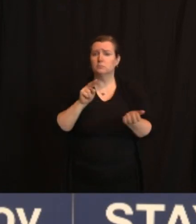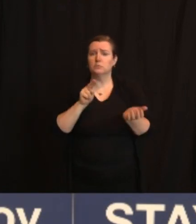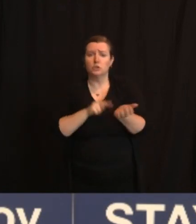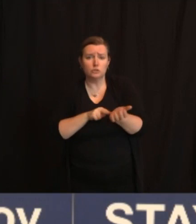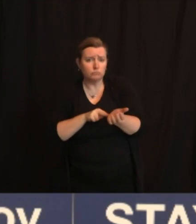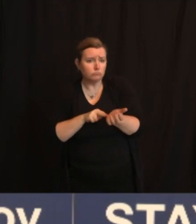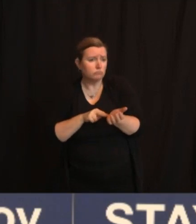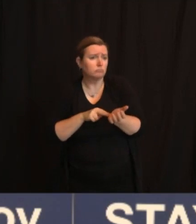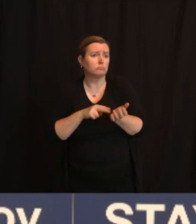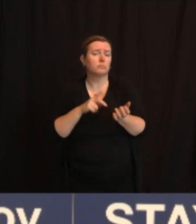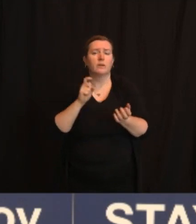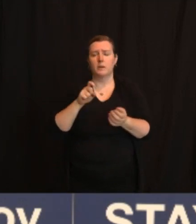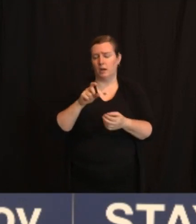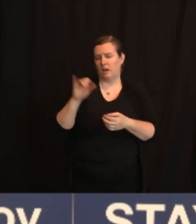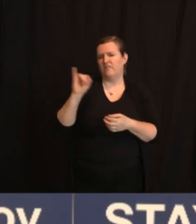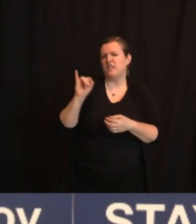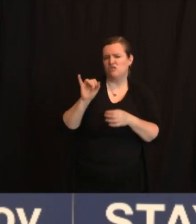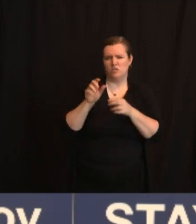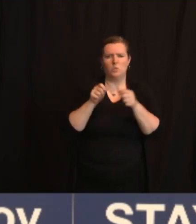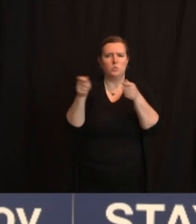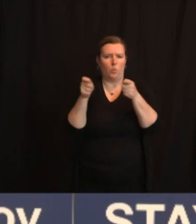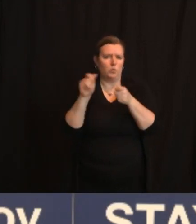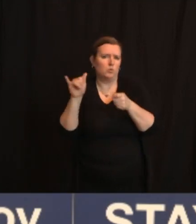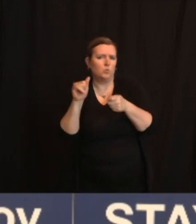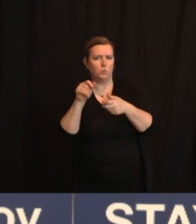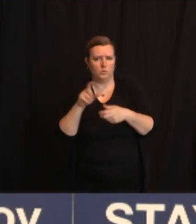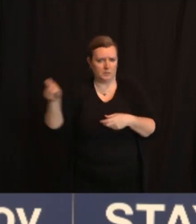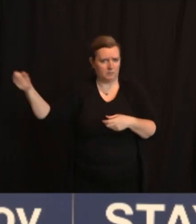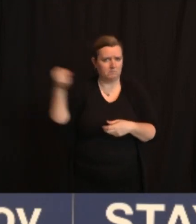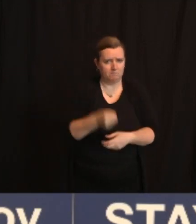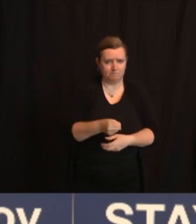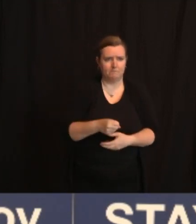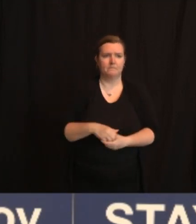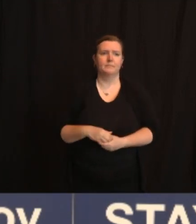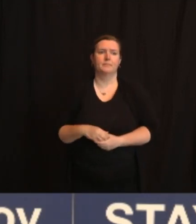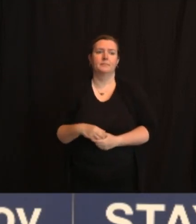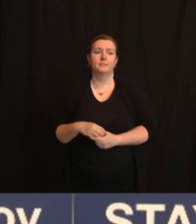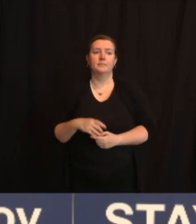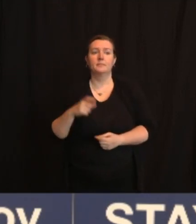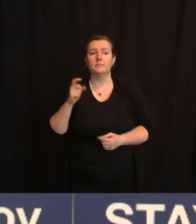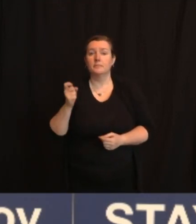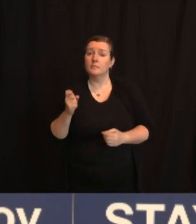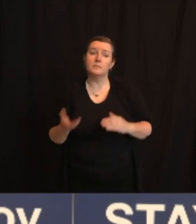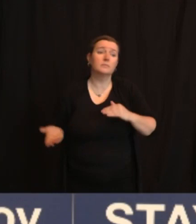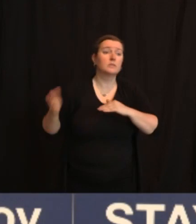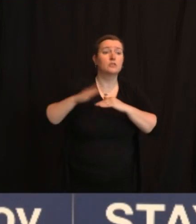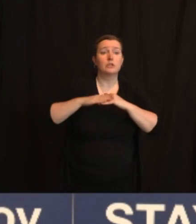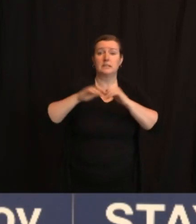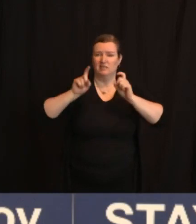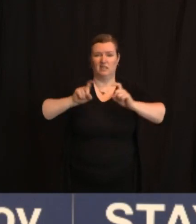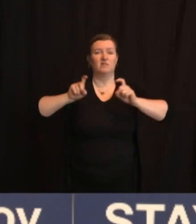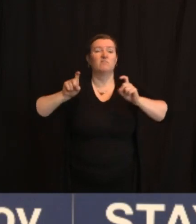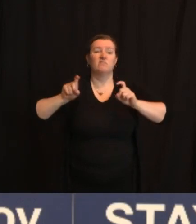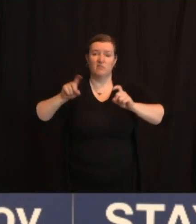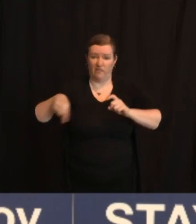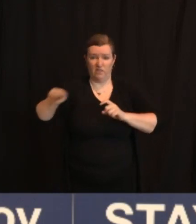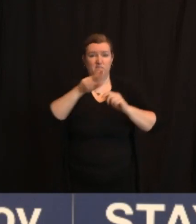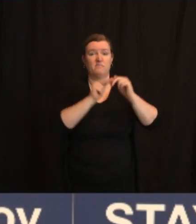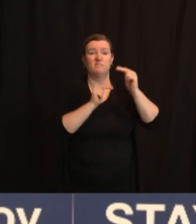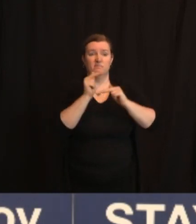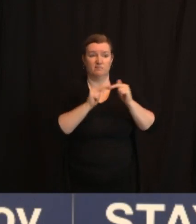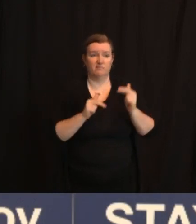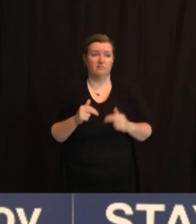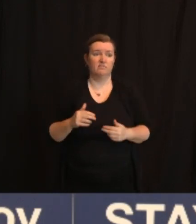We recognized that increased testing in these facilities, especially those that have yet to experience large